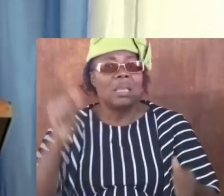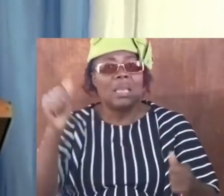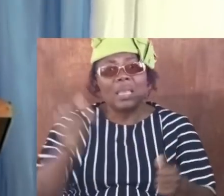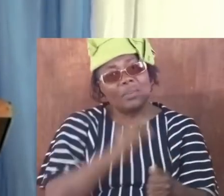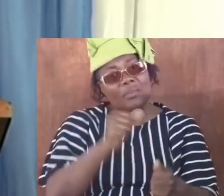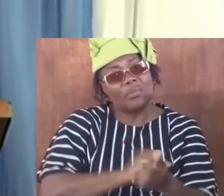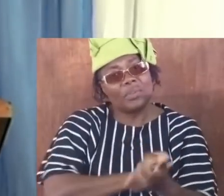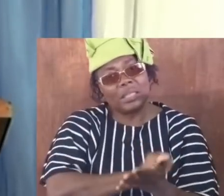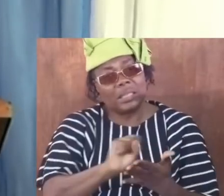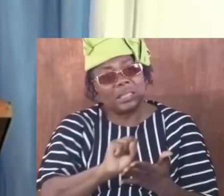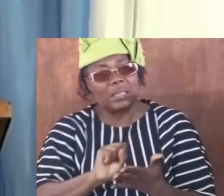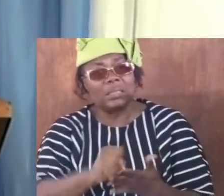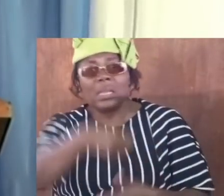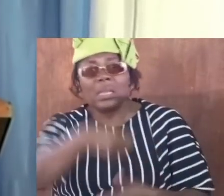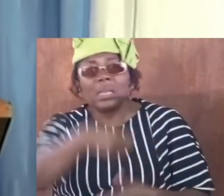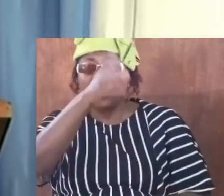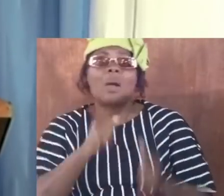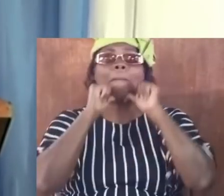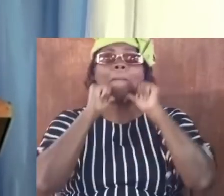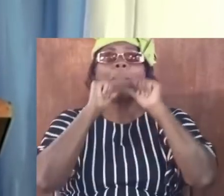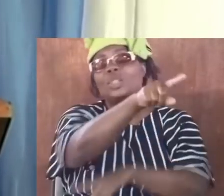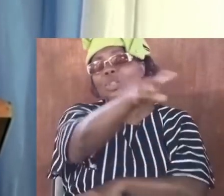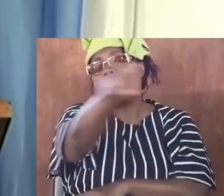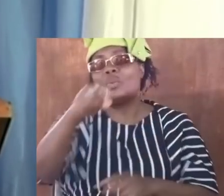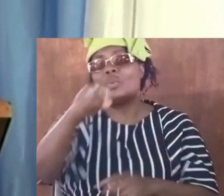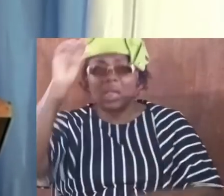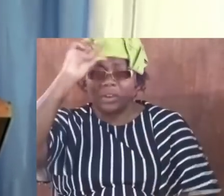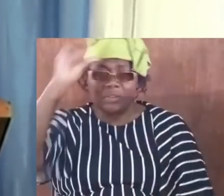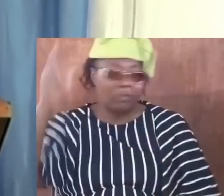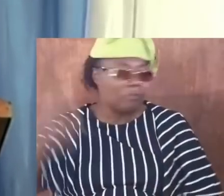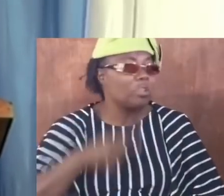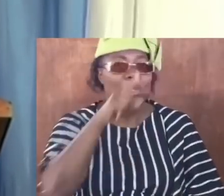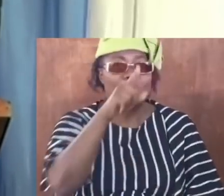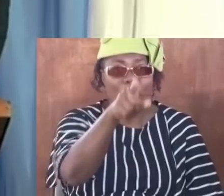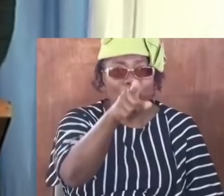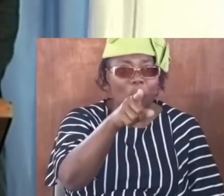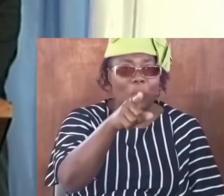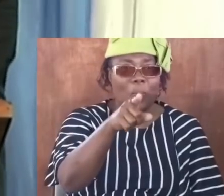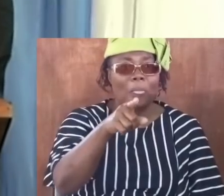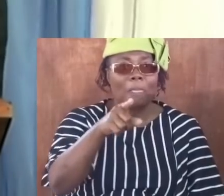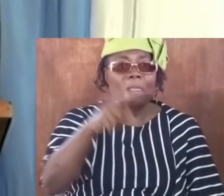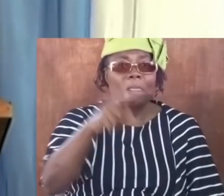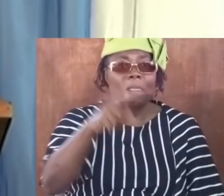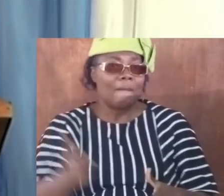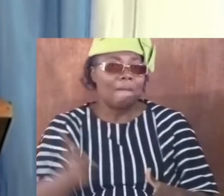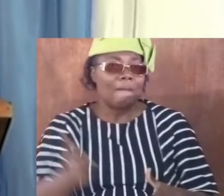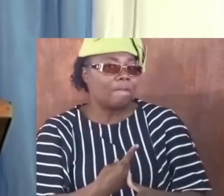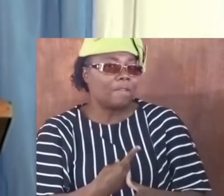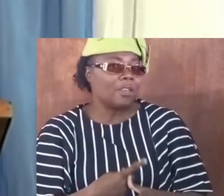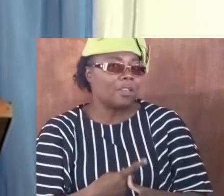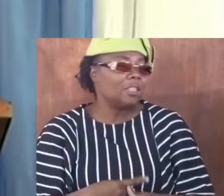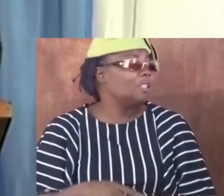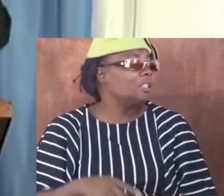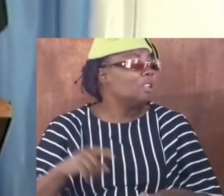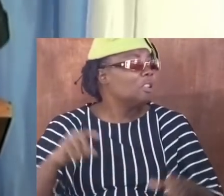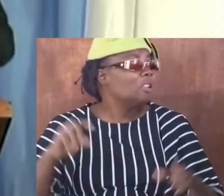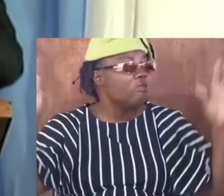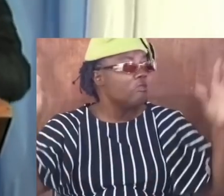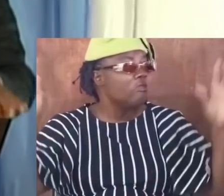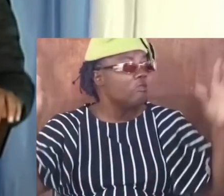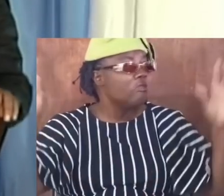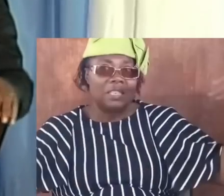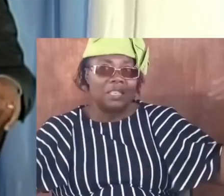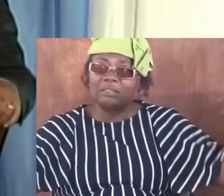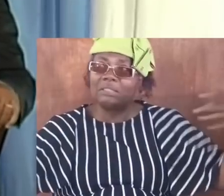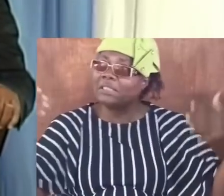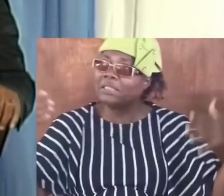saint, God bless you. I greet you. Amen. The first greeting in 2022. Well, on a Sunday,